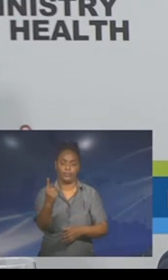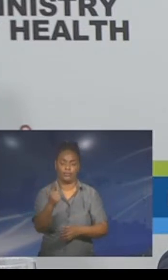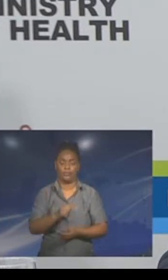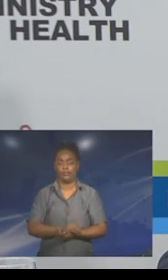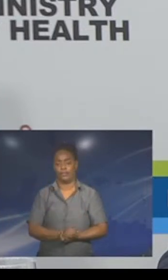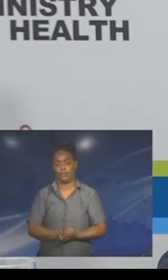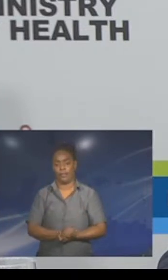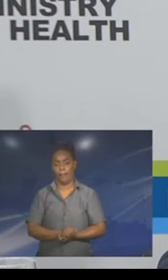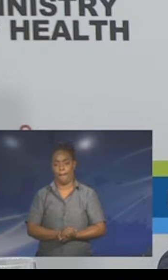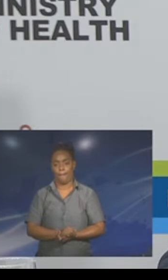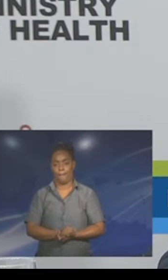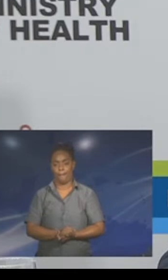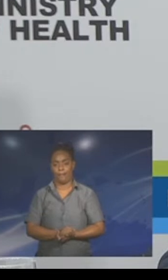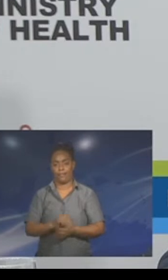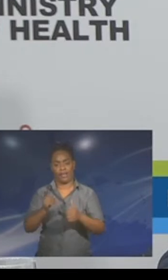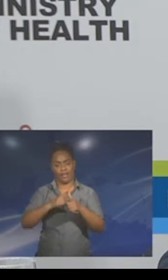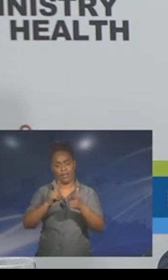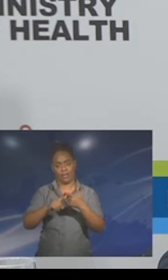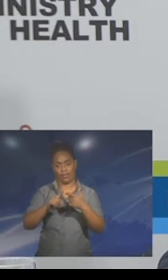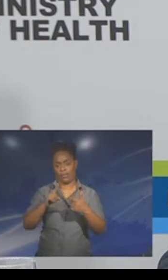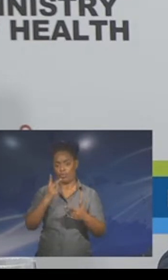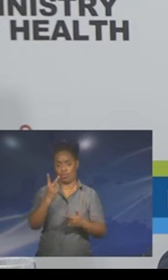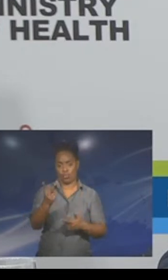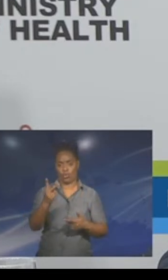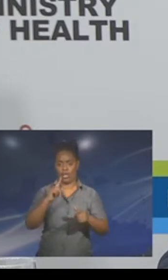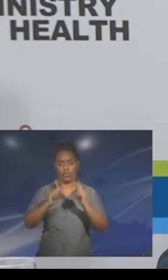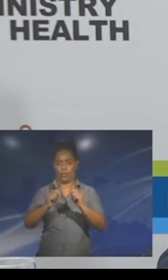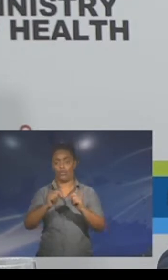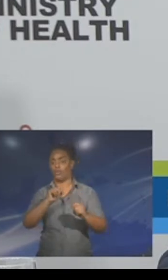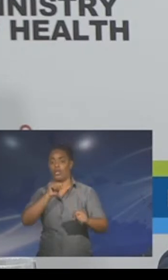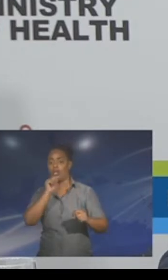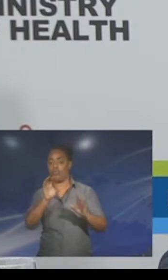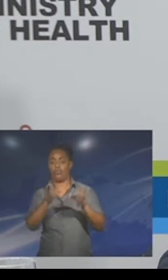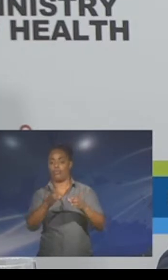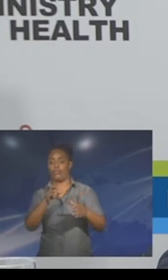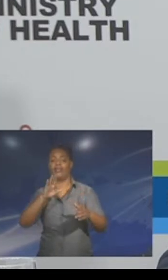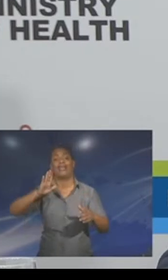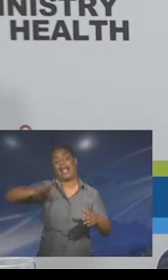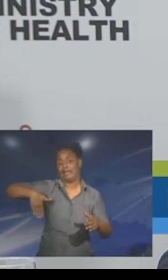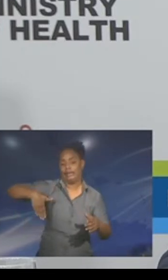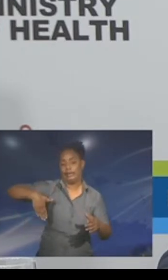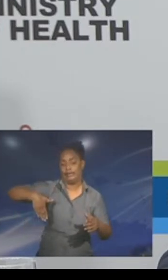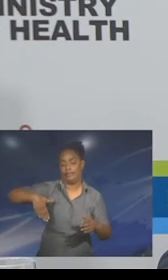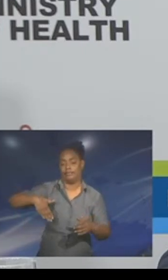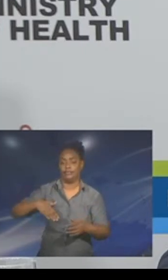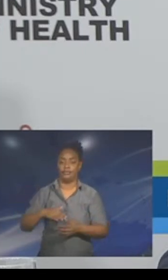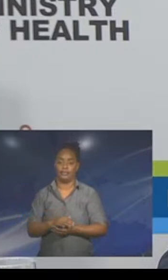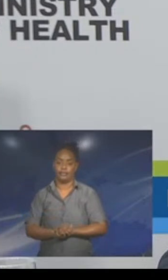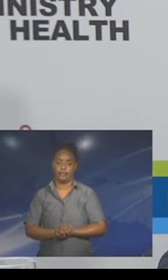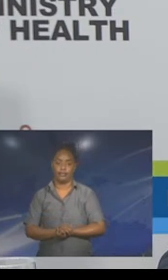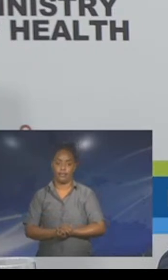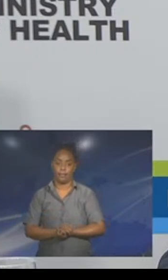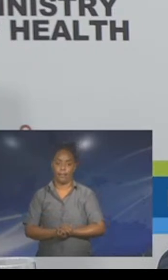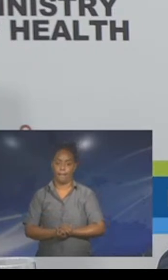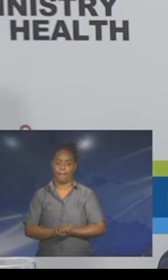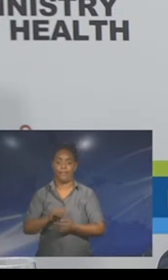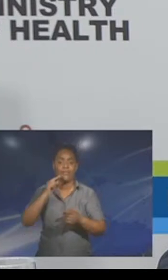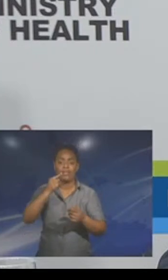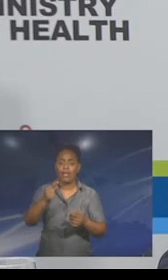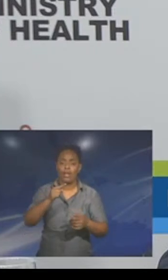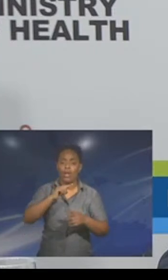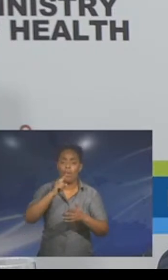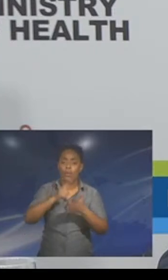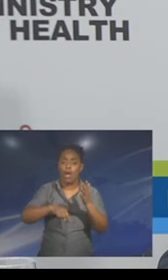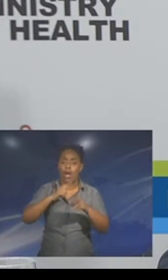Then you move on to Group 2. We are not in Group 2 as yet, and I'll just tell the national population what Group 2.